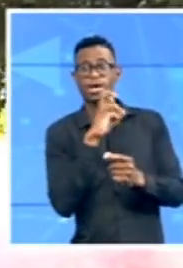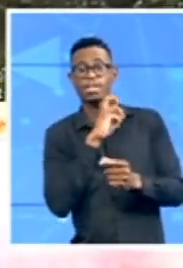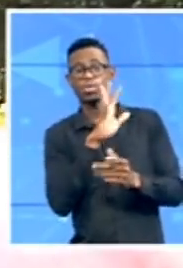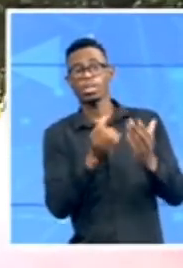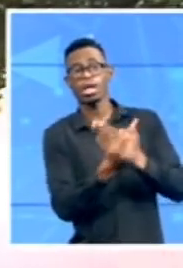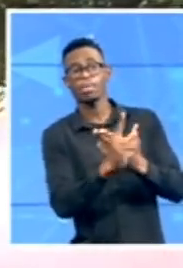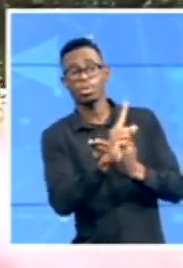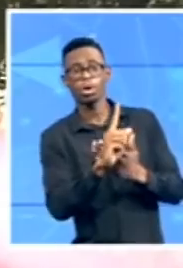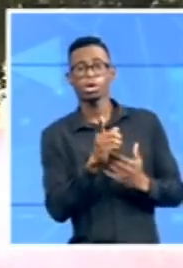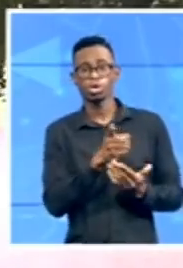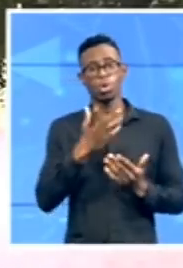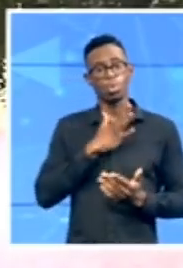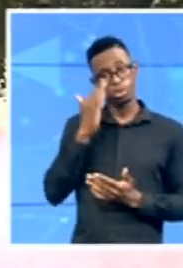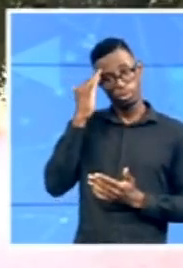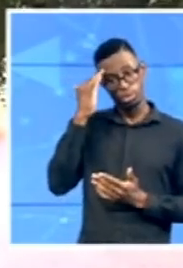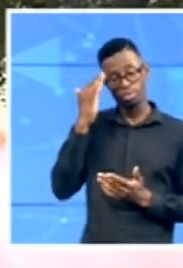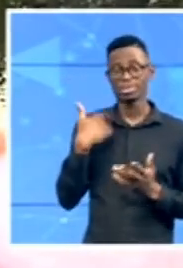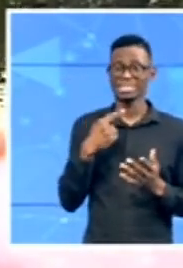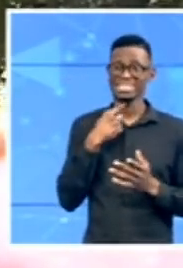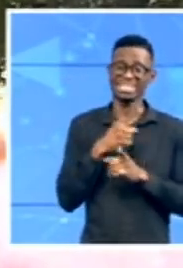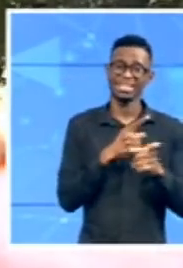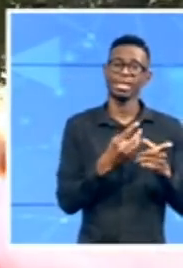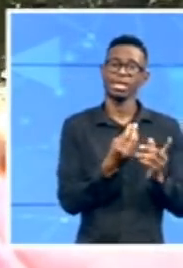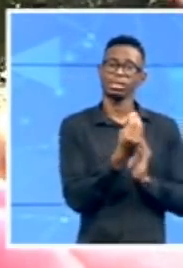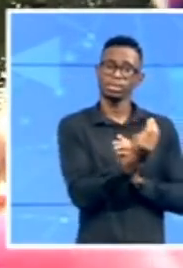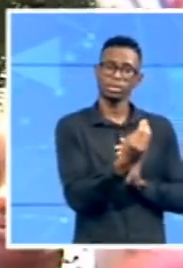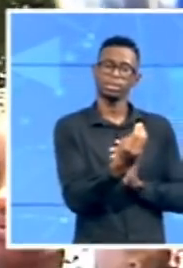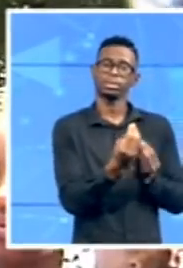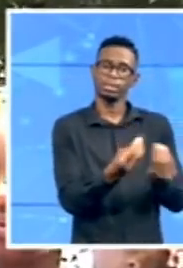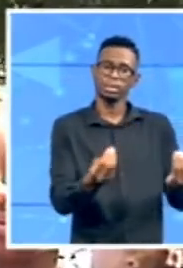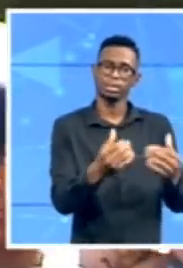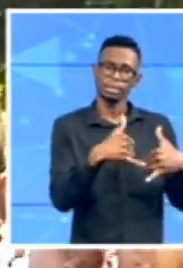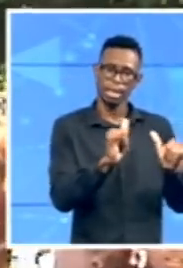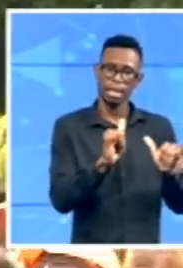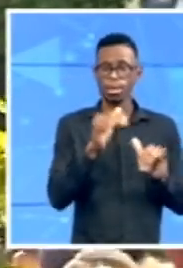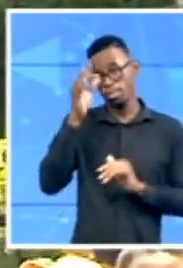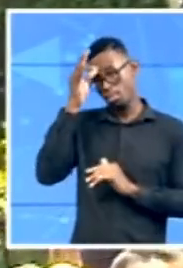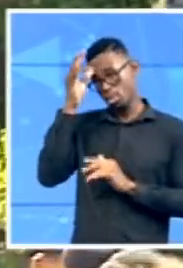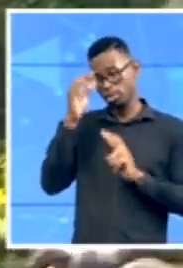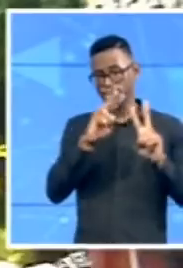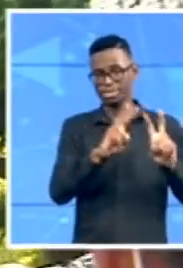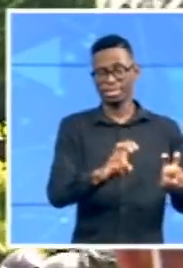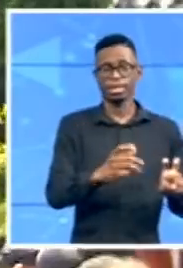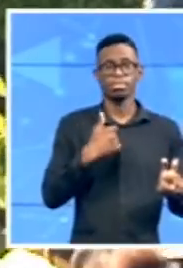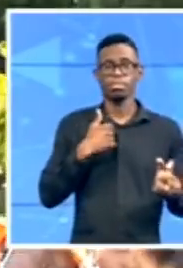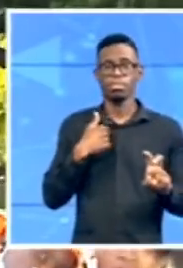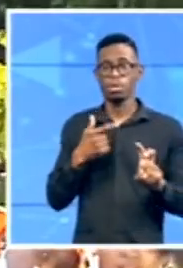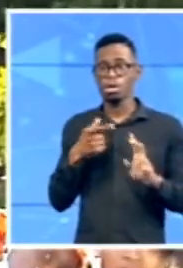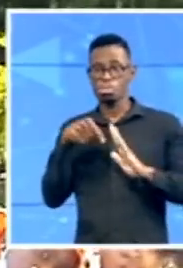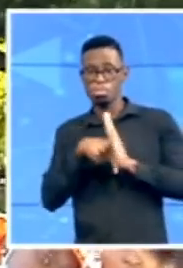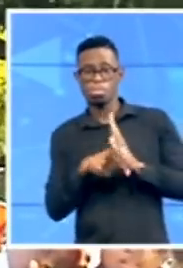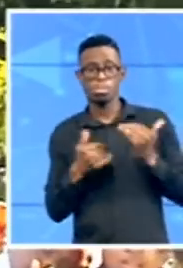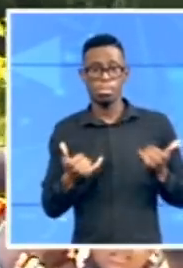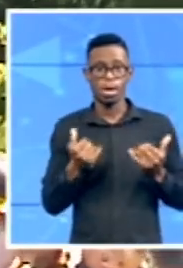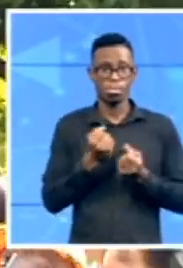minors, and the police are investigating the matter. I can't divulge the details here now. At